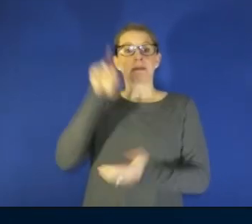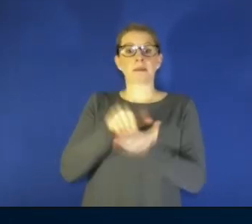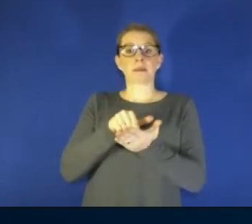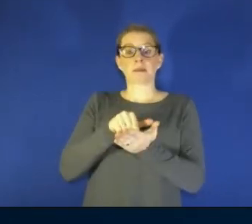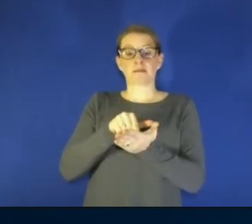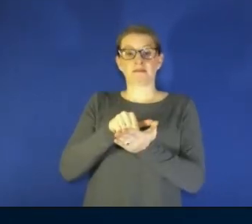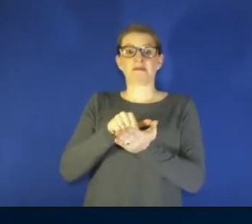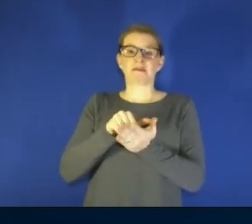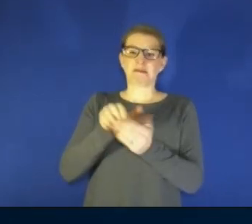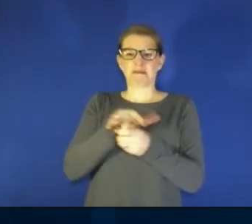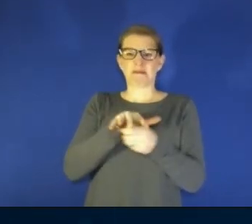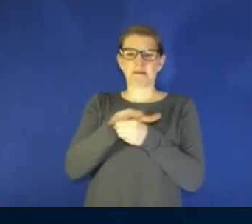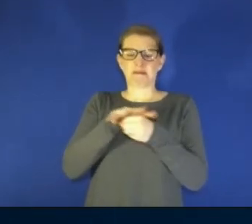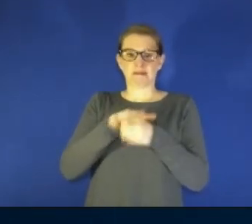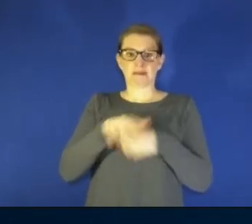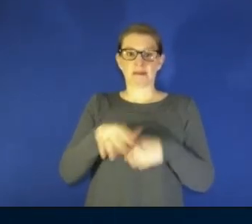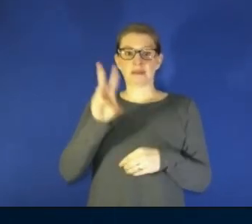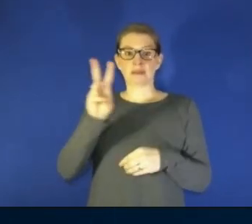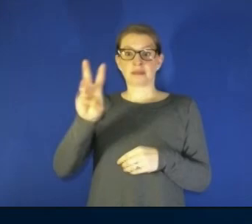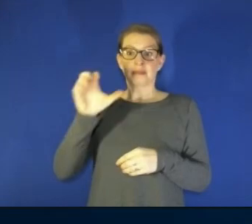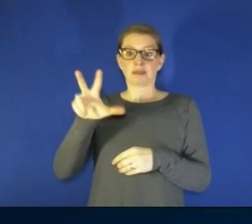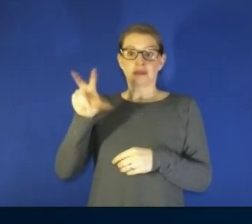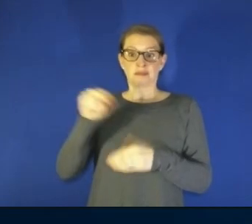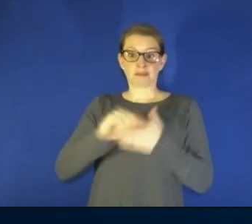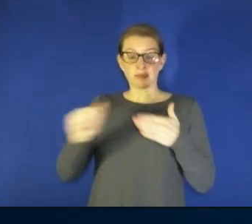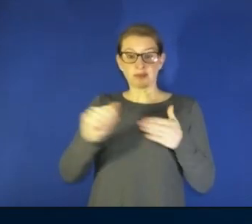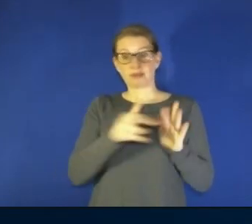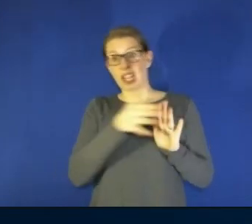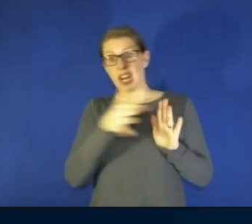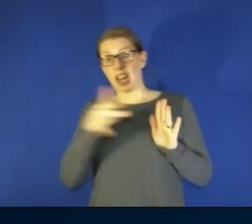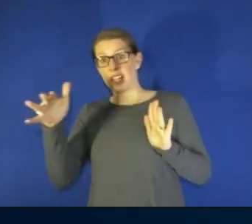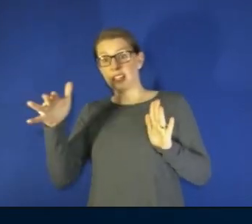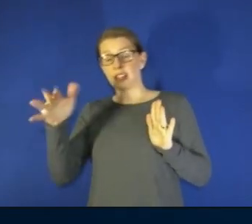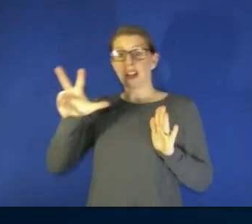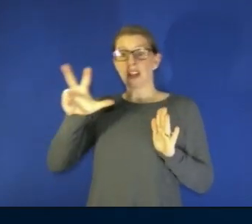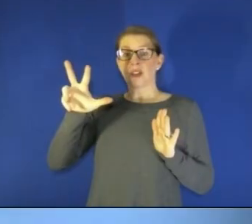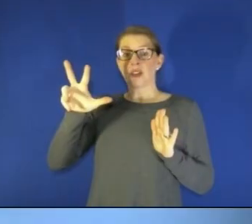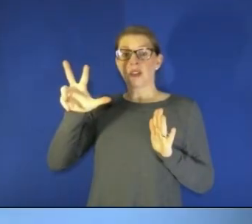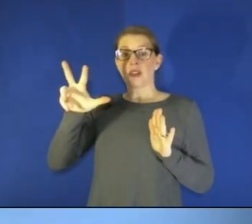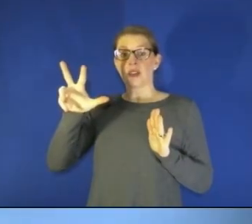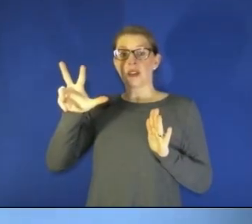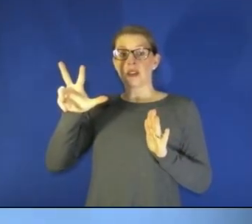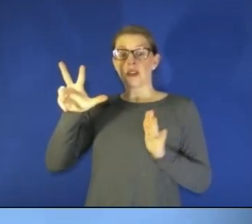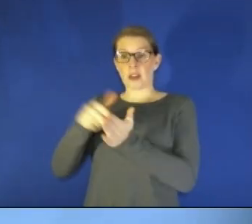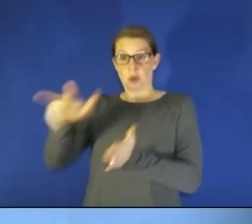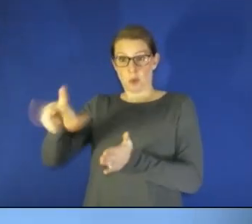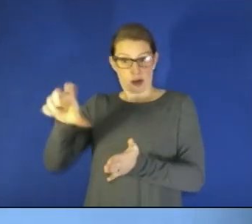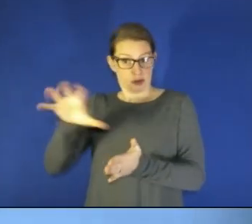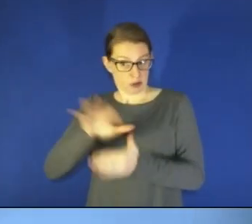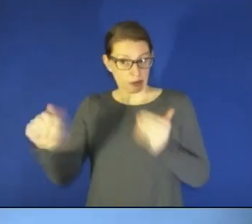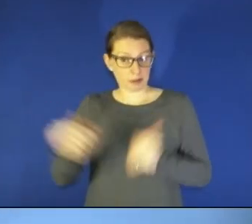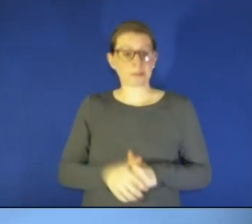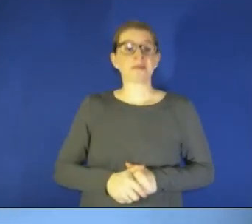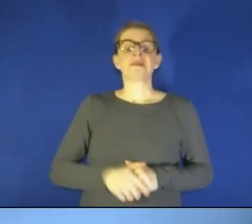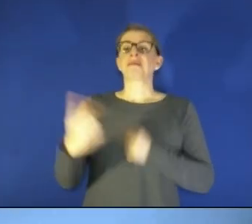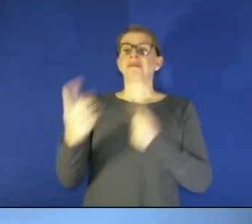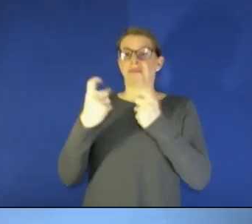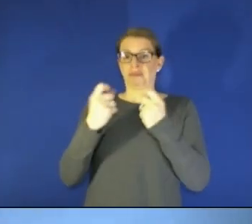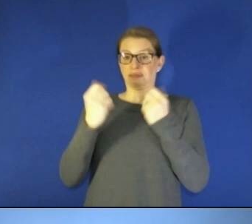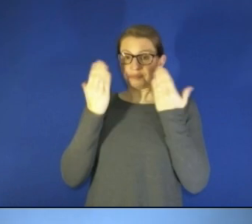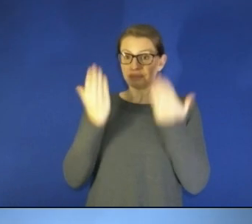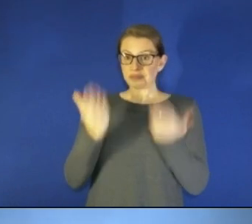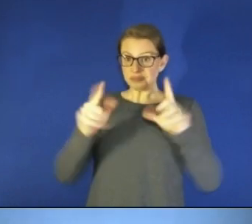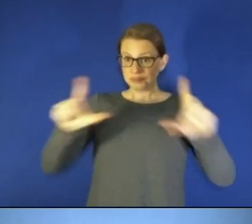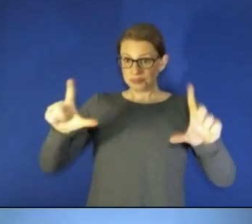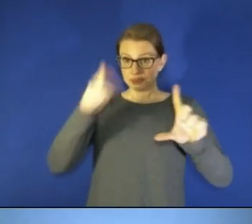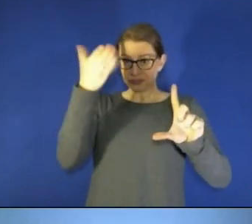out ranged from $630 all the way up to $3,100. Get your questions sent in to us on YouTube, Facebook, and